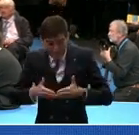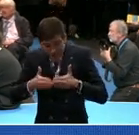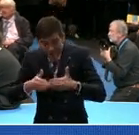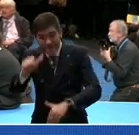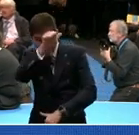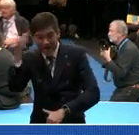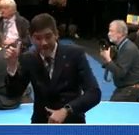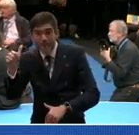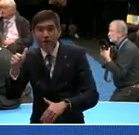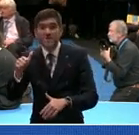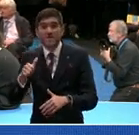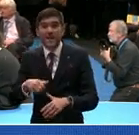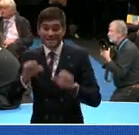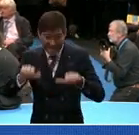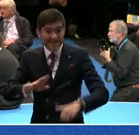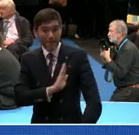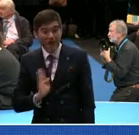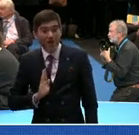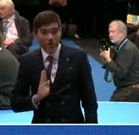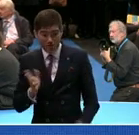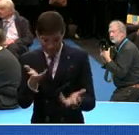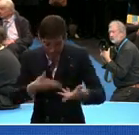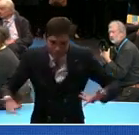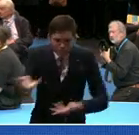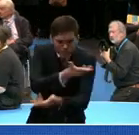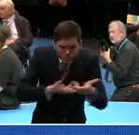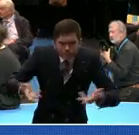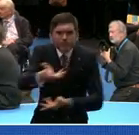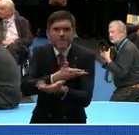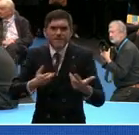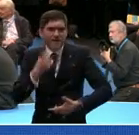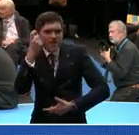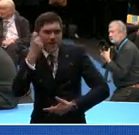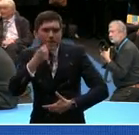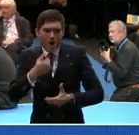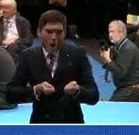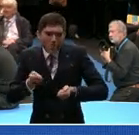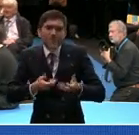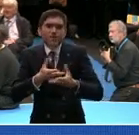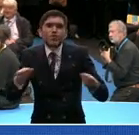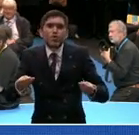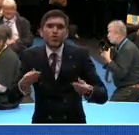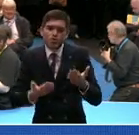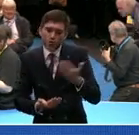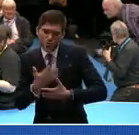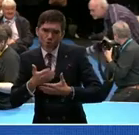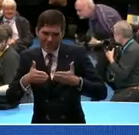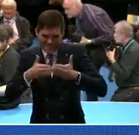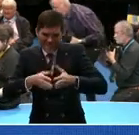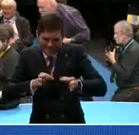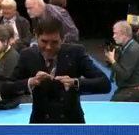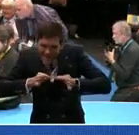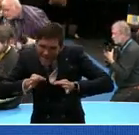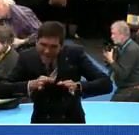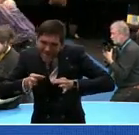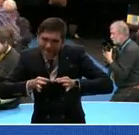experts, and yes, the military, to deliver operational solutions, including new sea tactics, which we